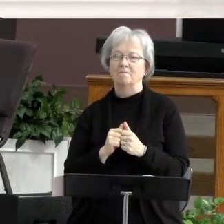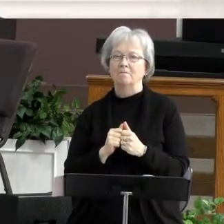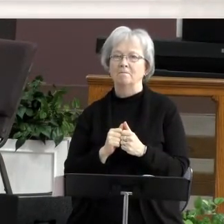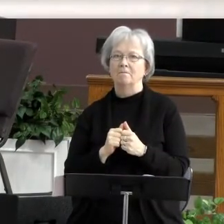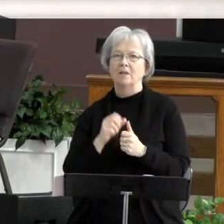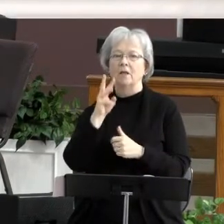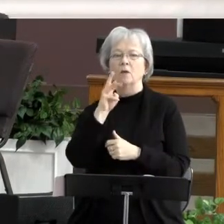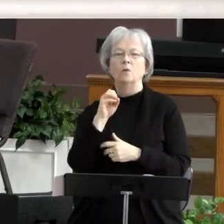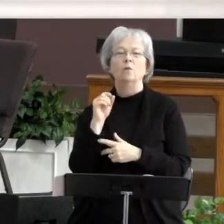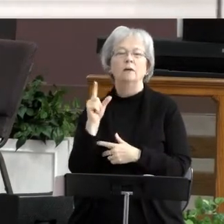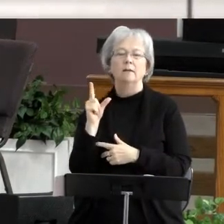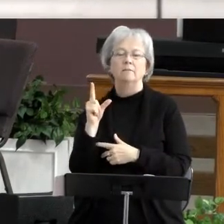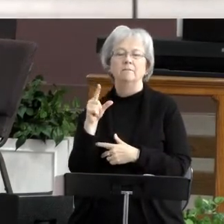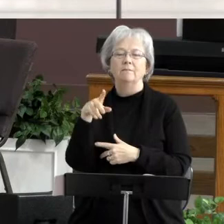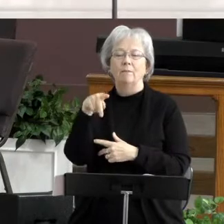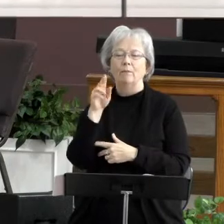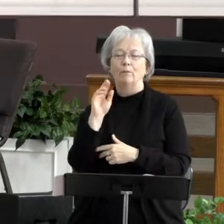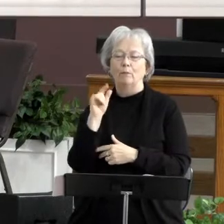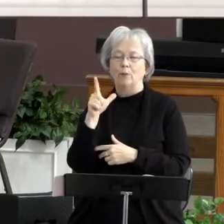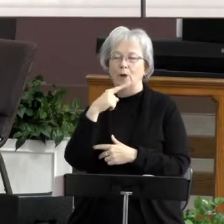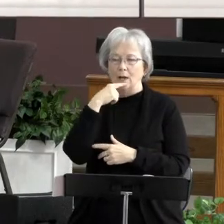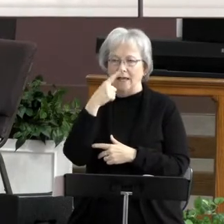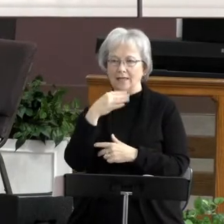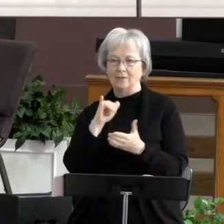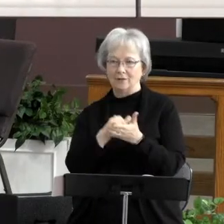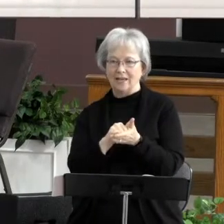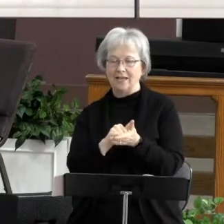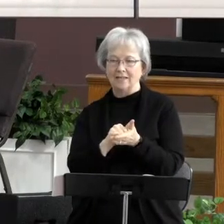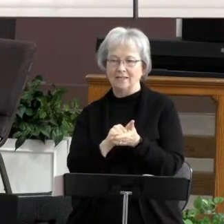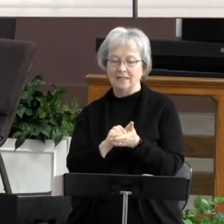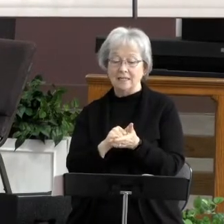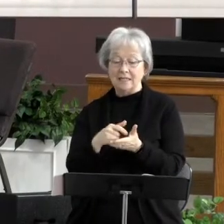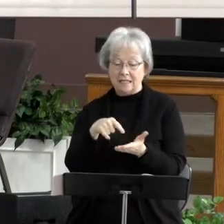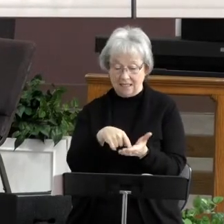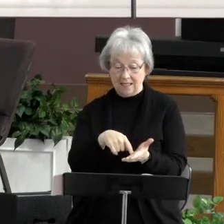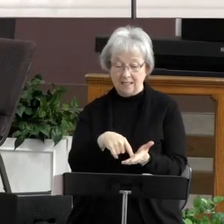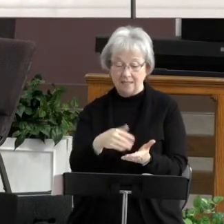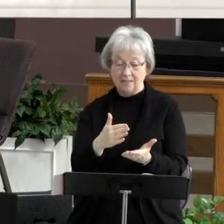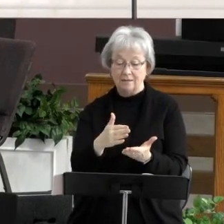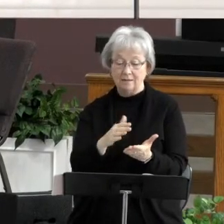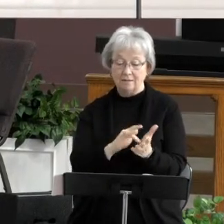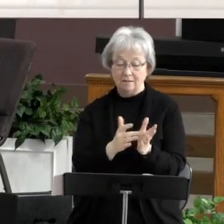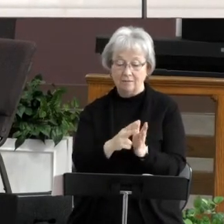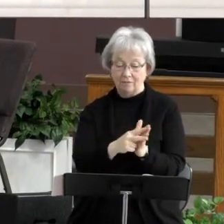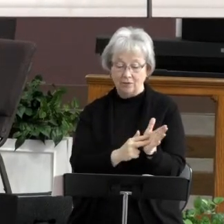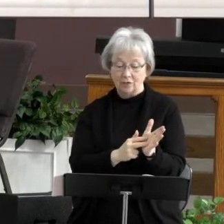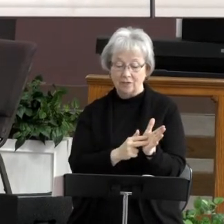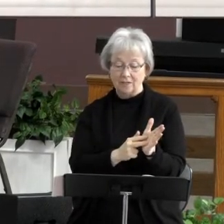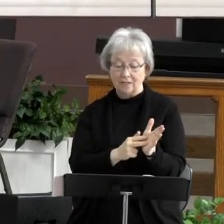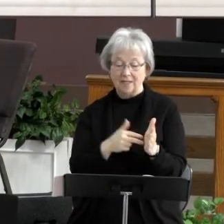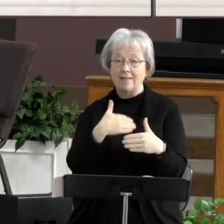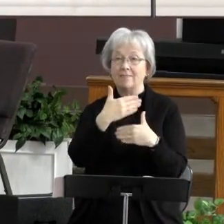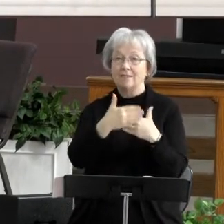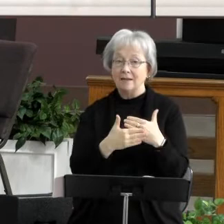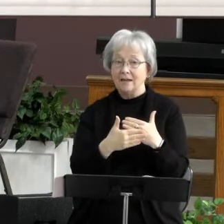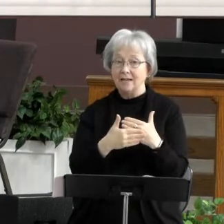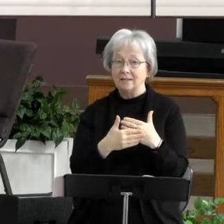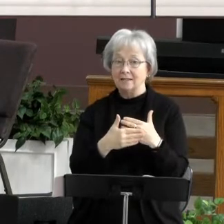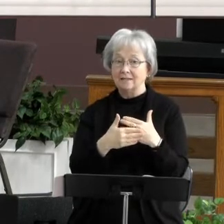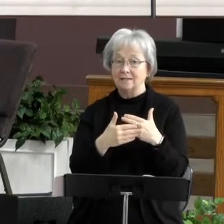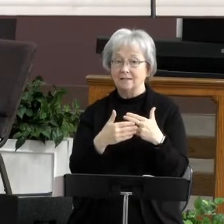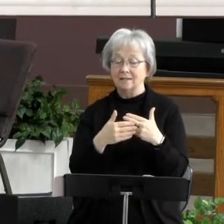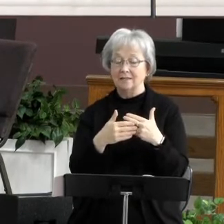Well, Paul has the answer for that in this passage that we're looking at, and it's the next thing that he says, the next instruction he